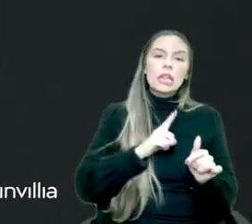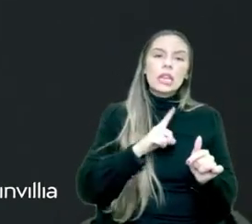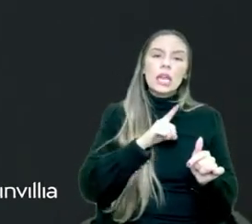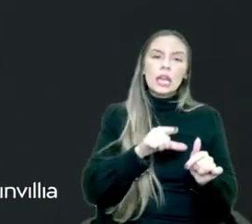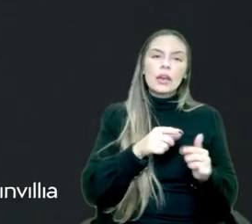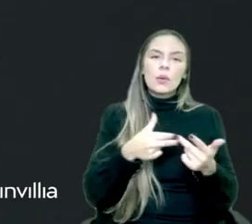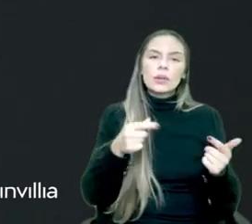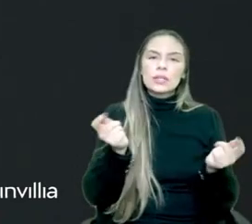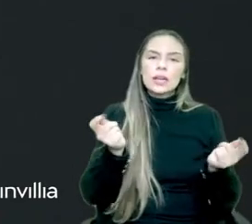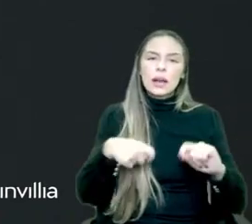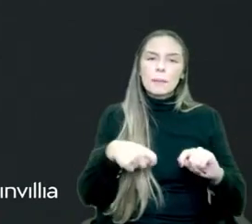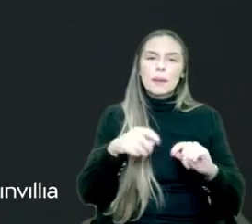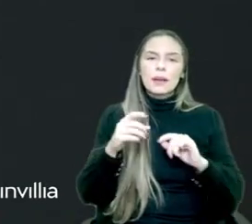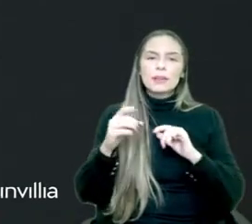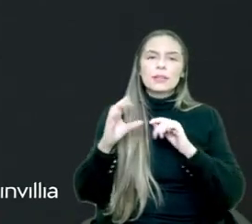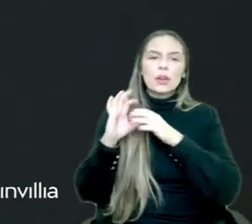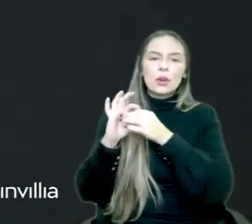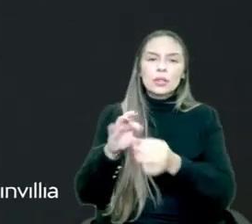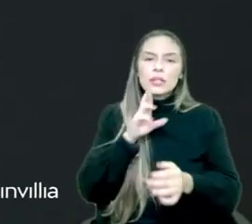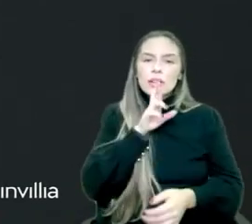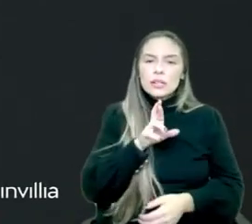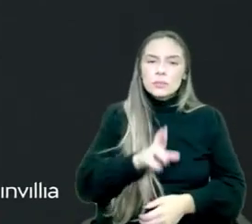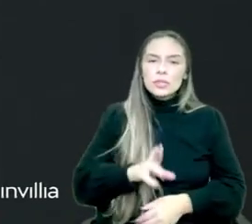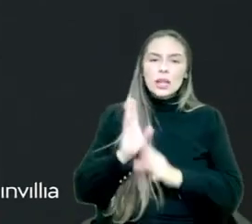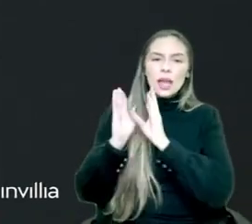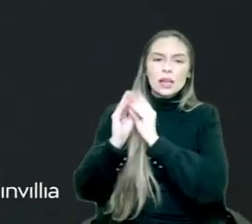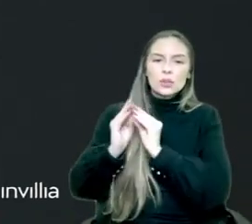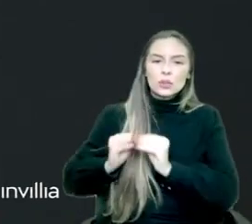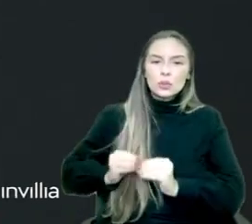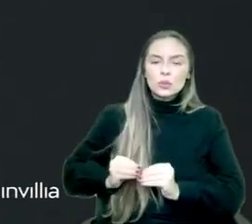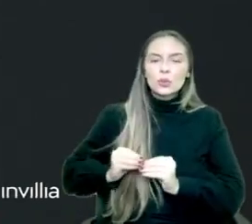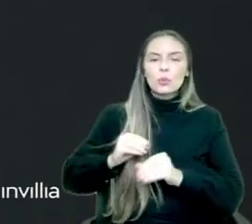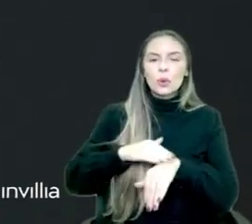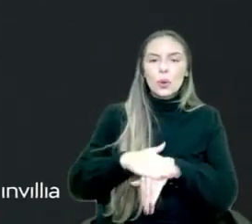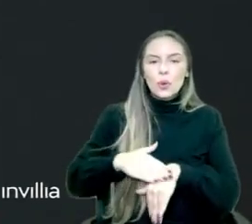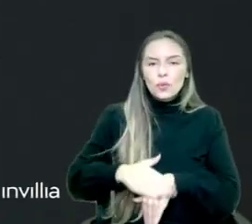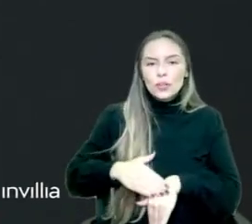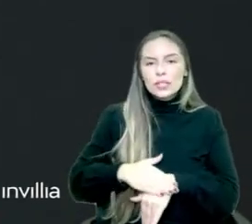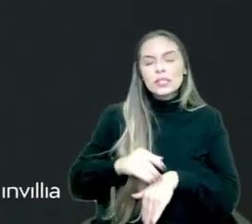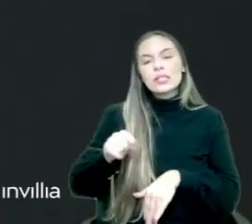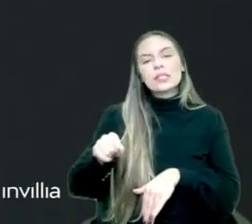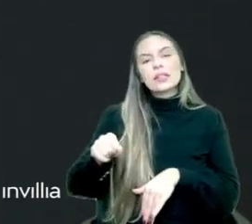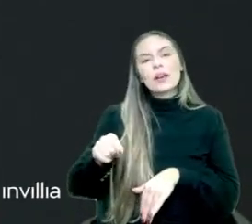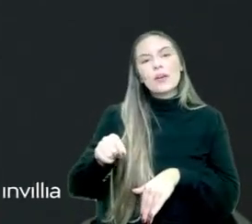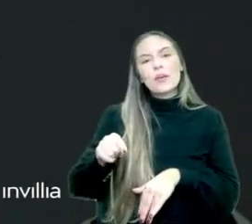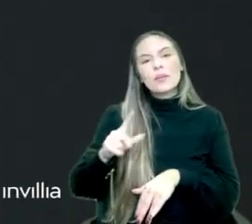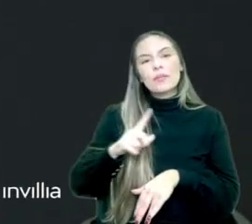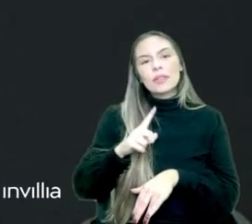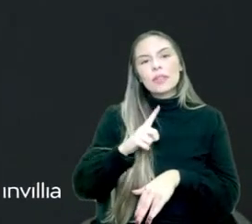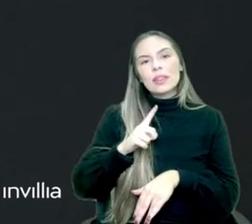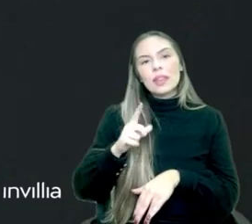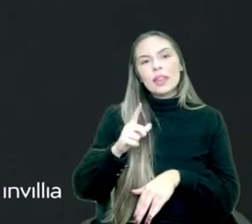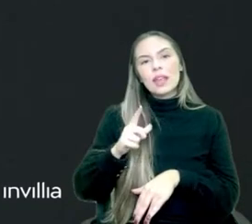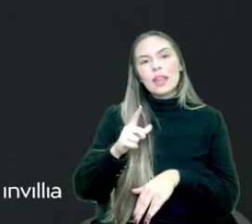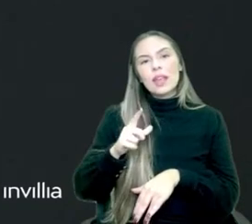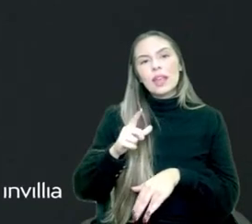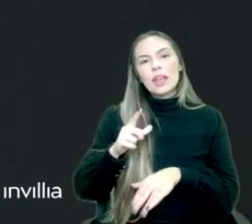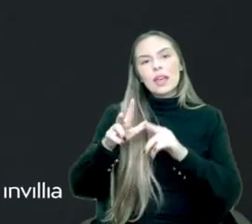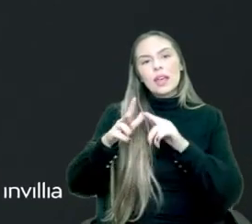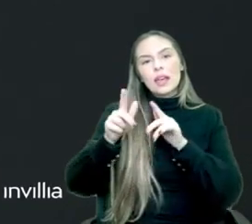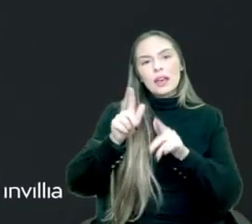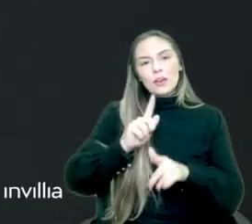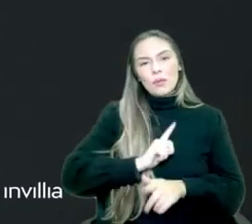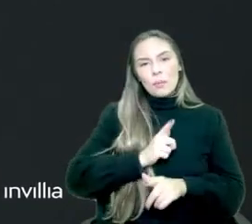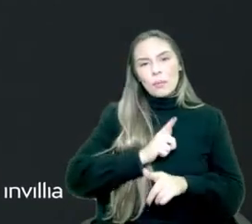answers, summarization, conversation summarization, grammatical error correction. Not the sexiest of